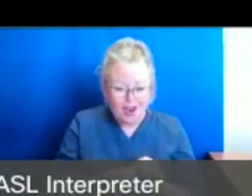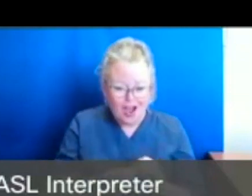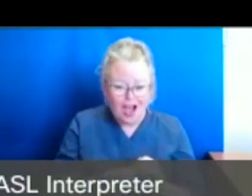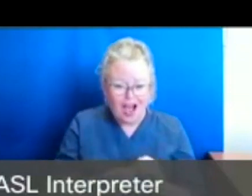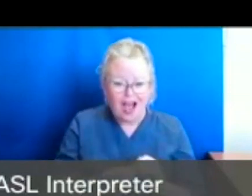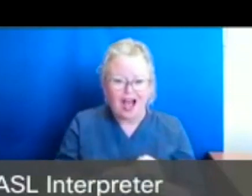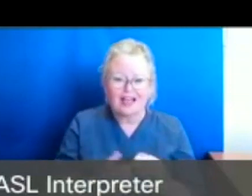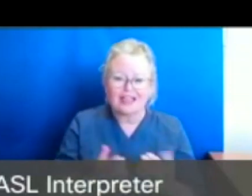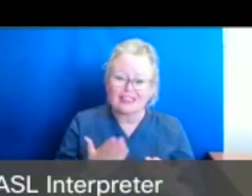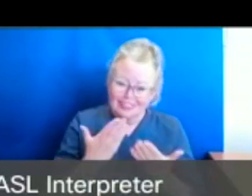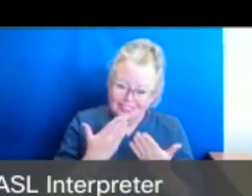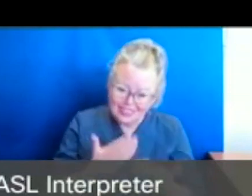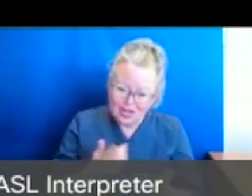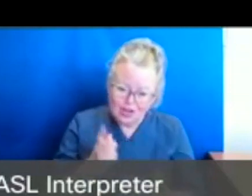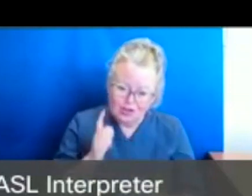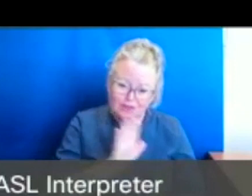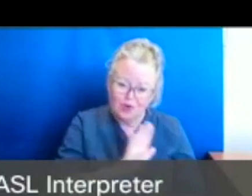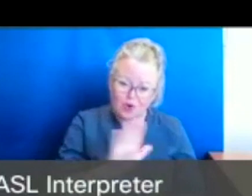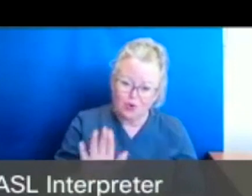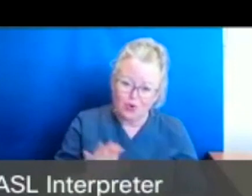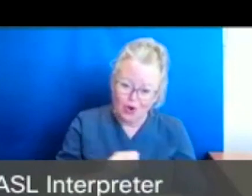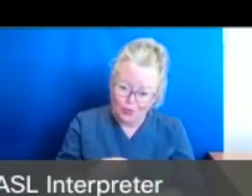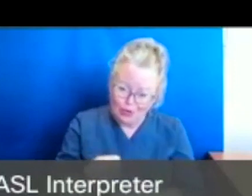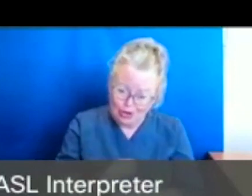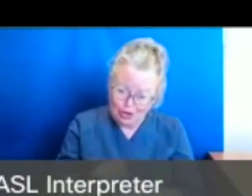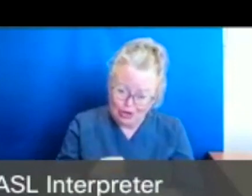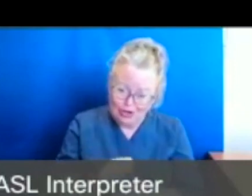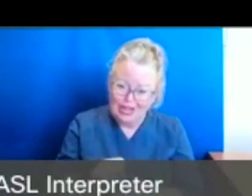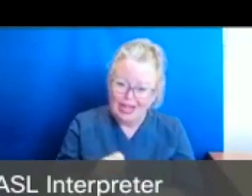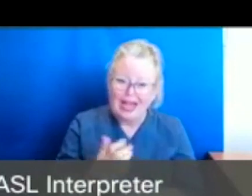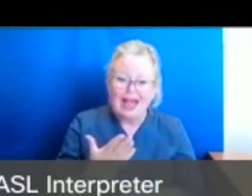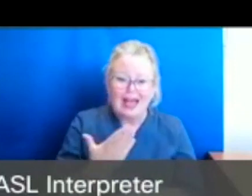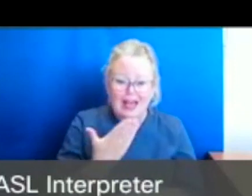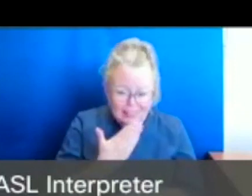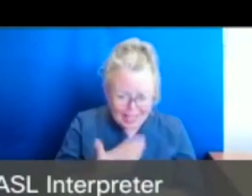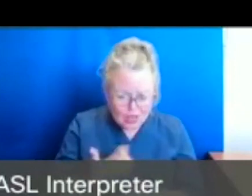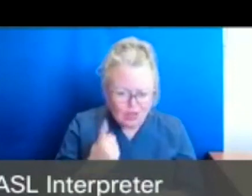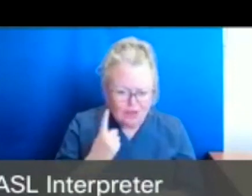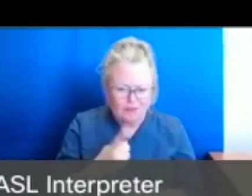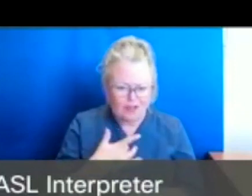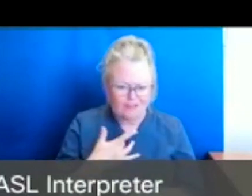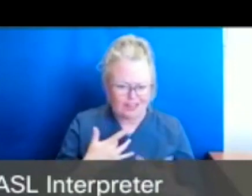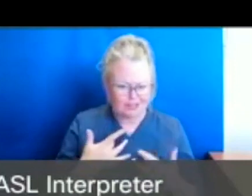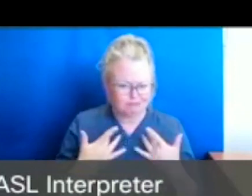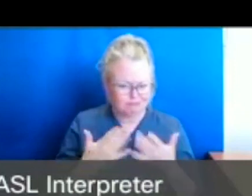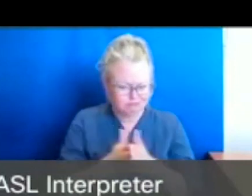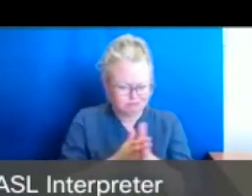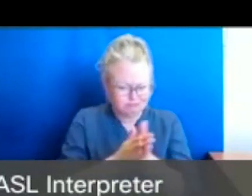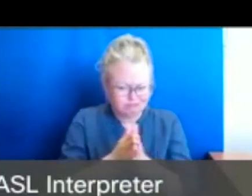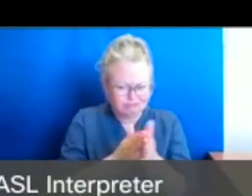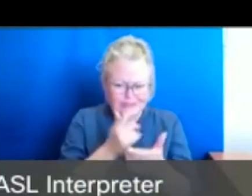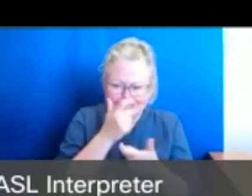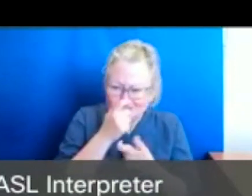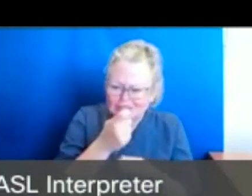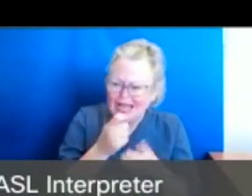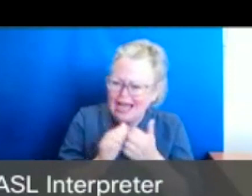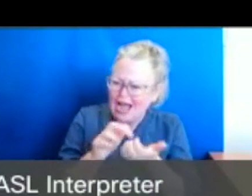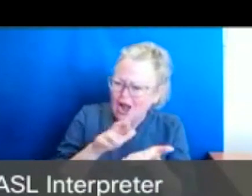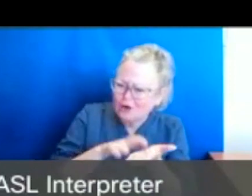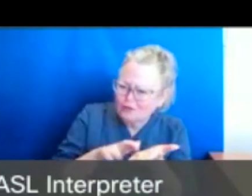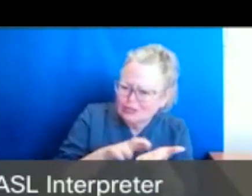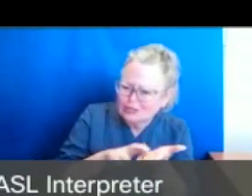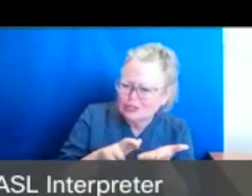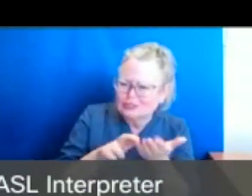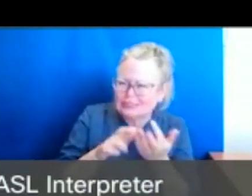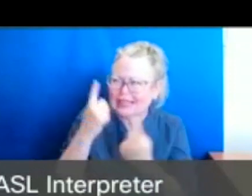work you do and are interested in interesting you and intriguing you with the value of looking at